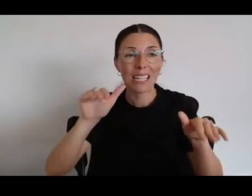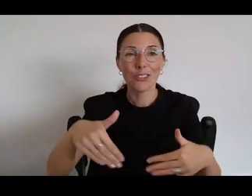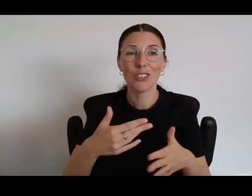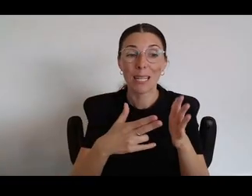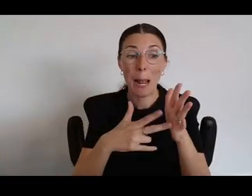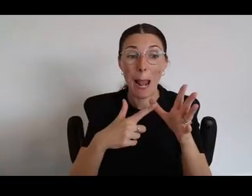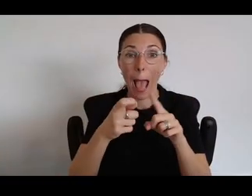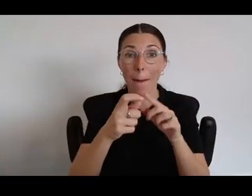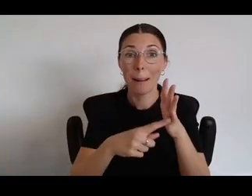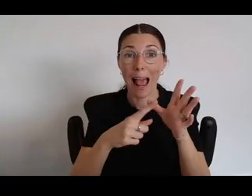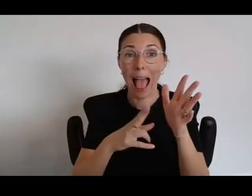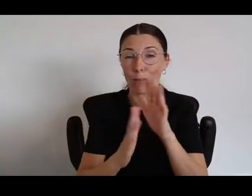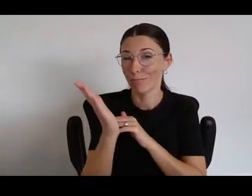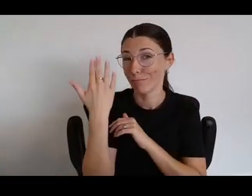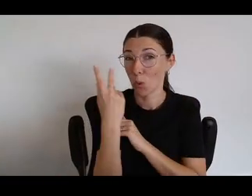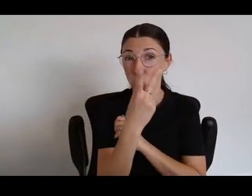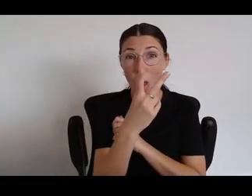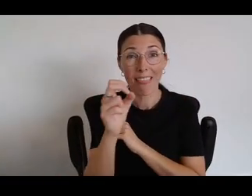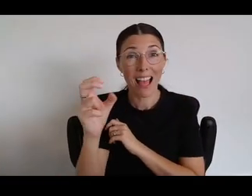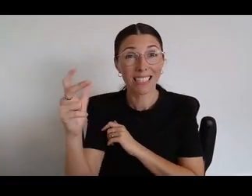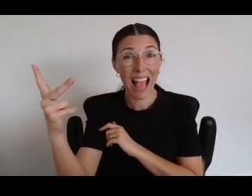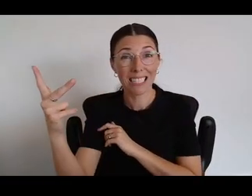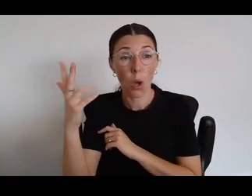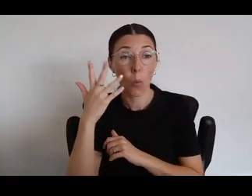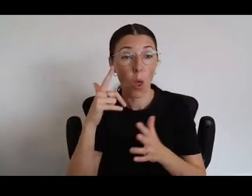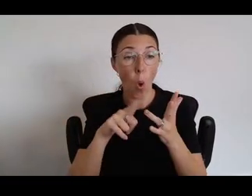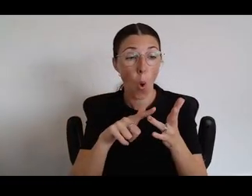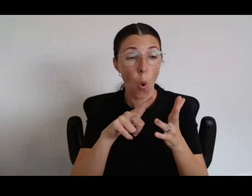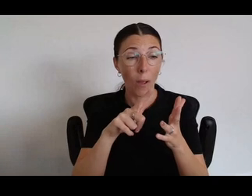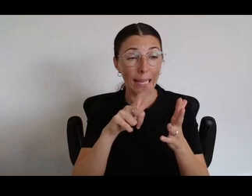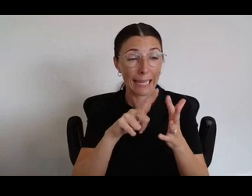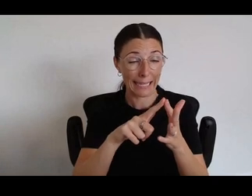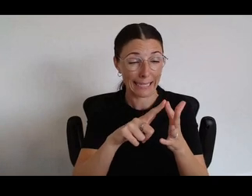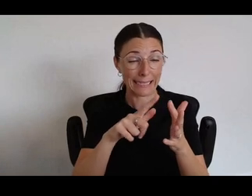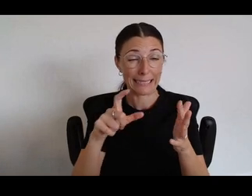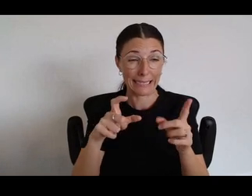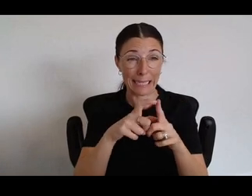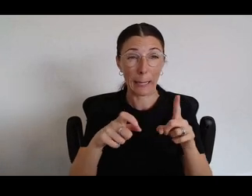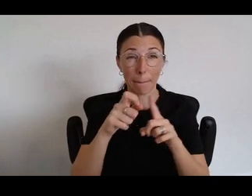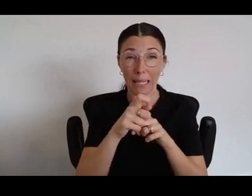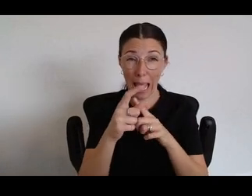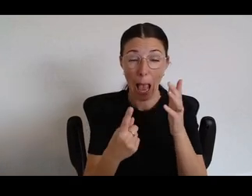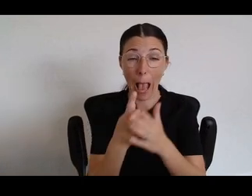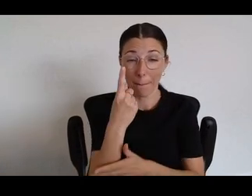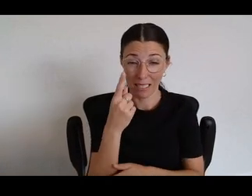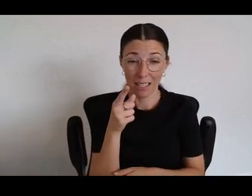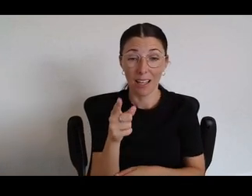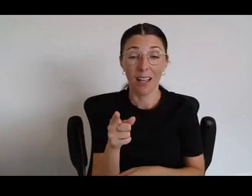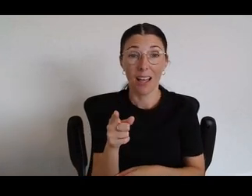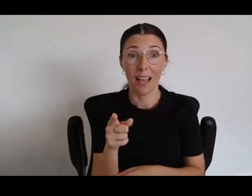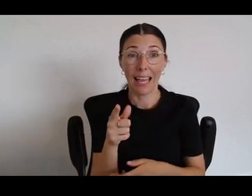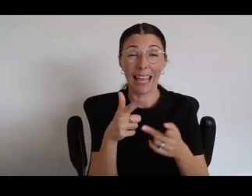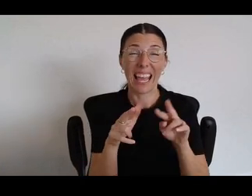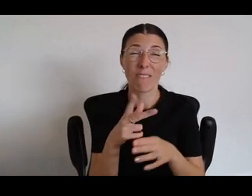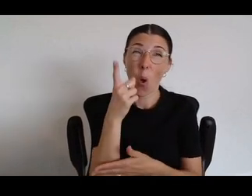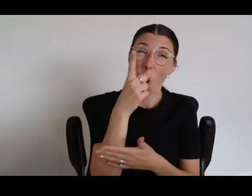2008, and when the OECD PISA came around in 2000, exactly for the same reasons, that if only we had more data and